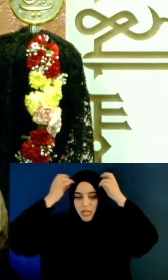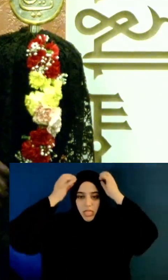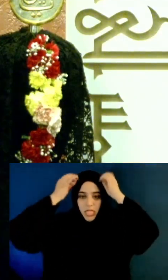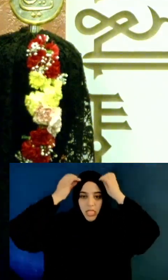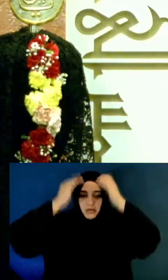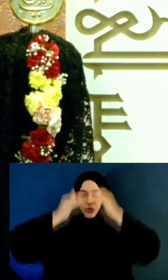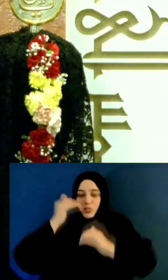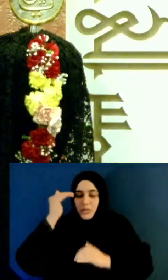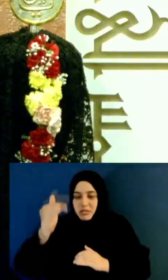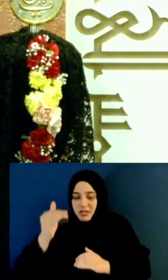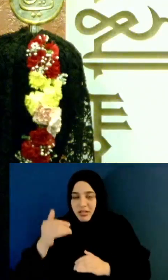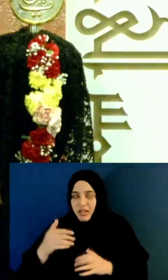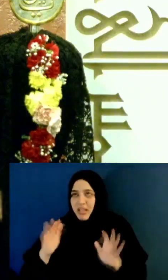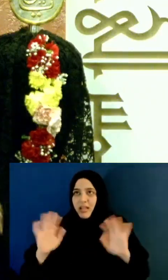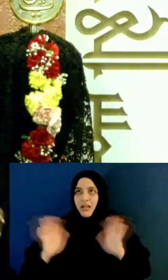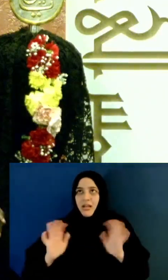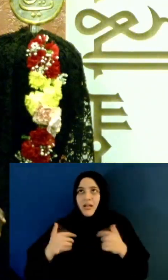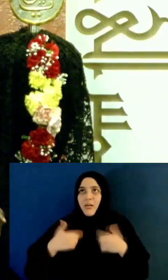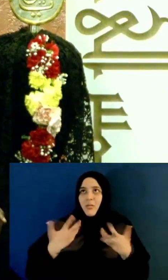But Islam says wear.